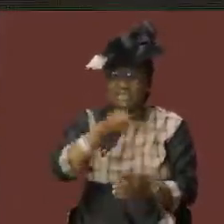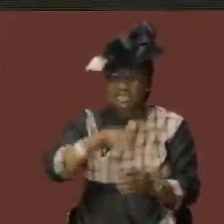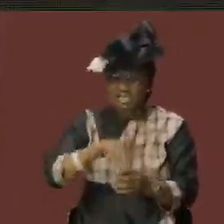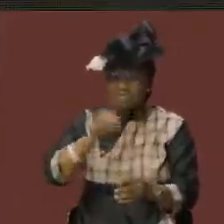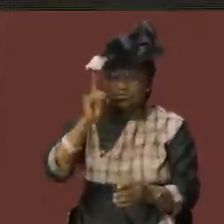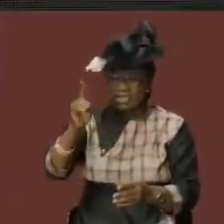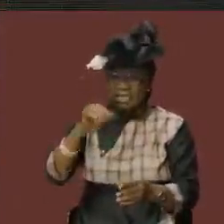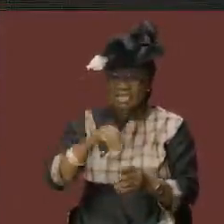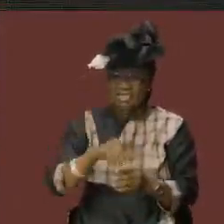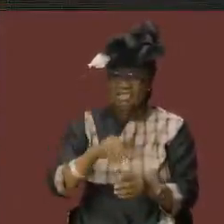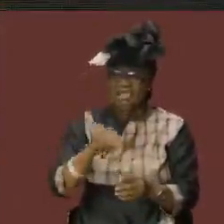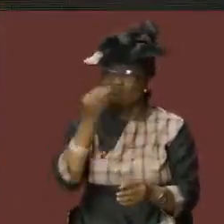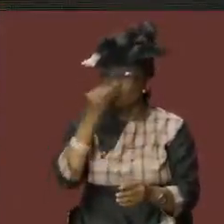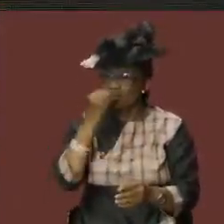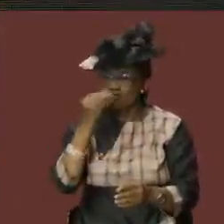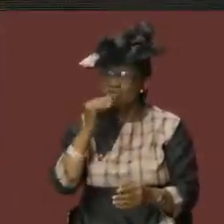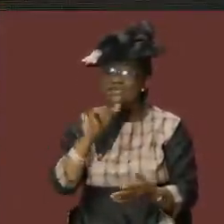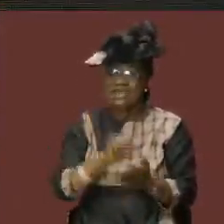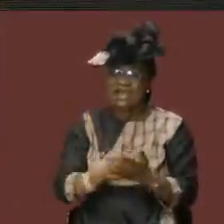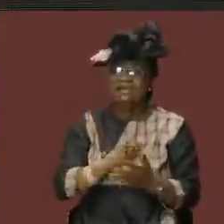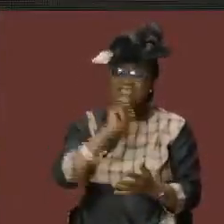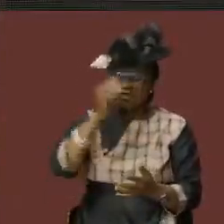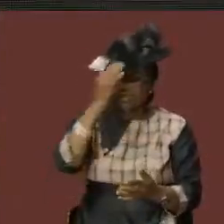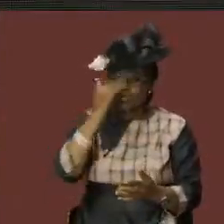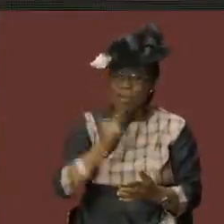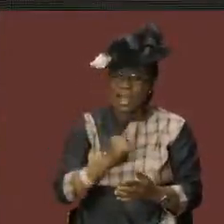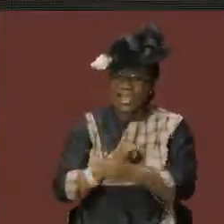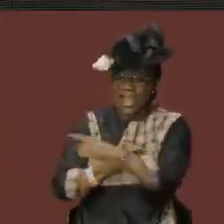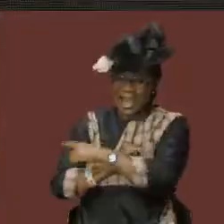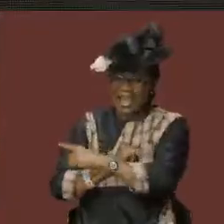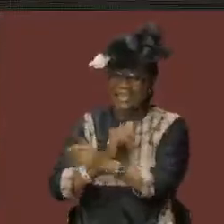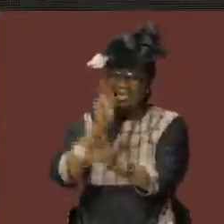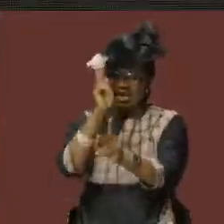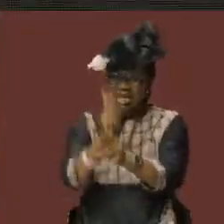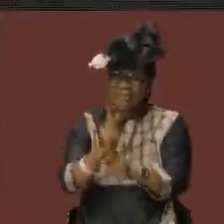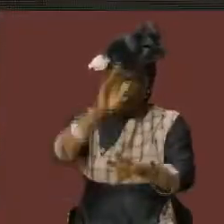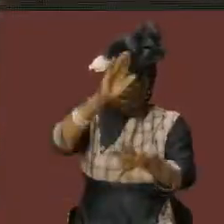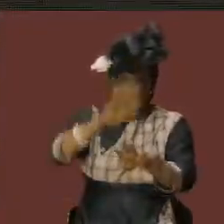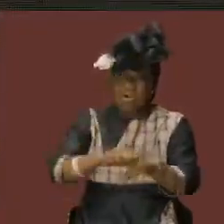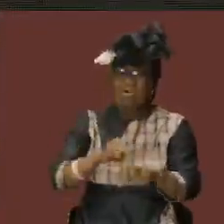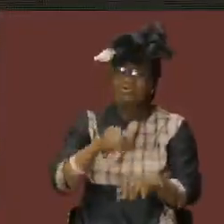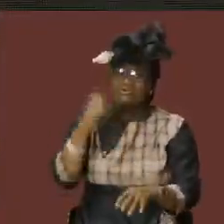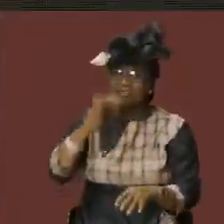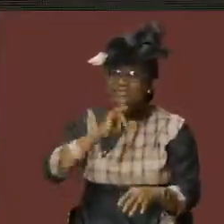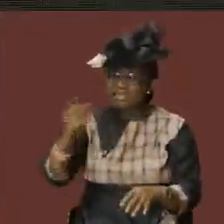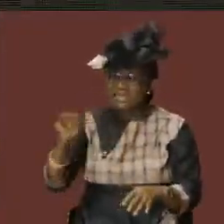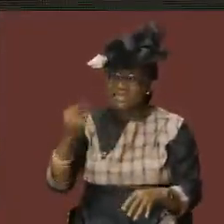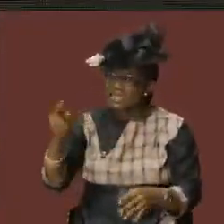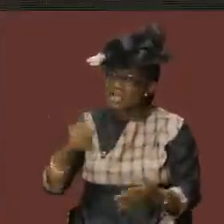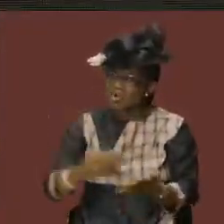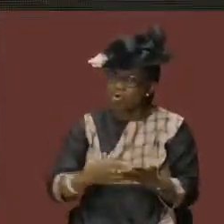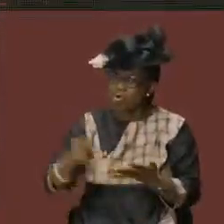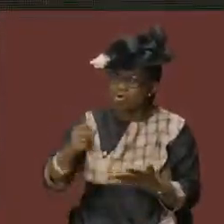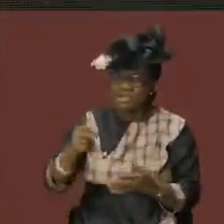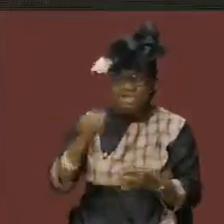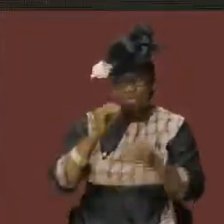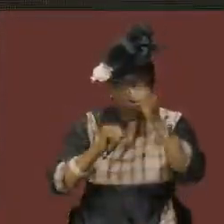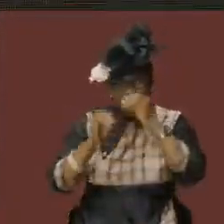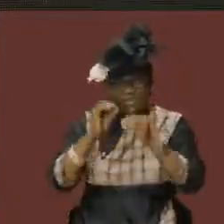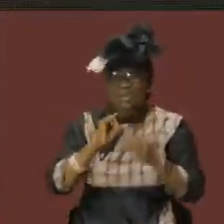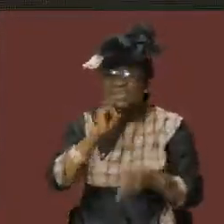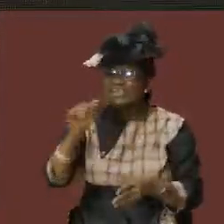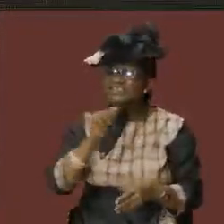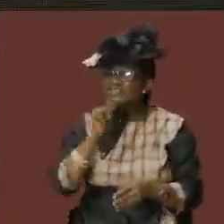That is why I kept on saying the Holy Communion is not an ordinary meal.